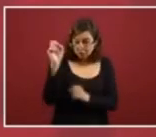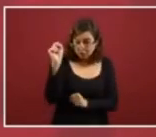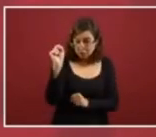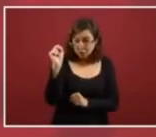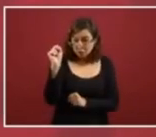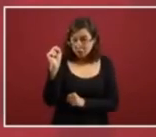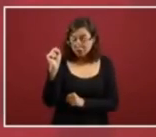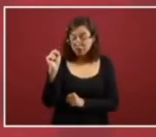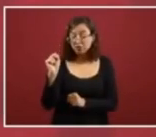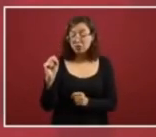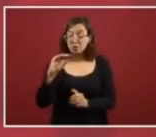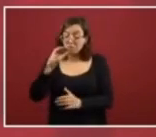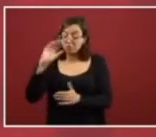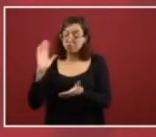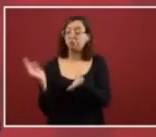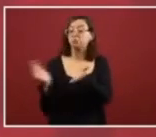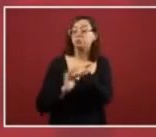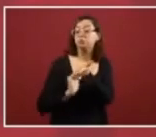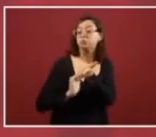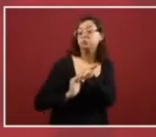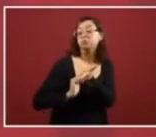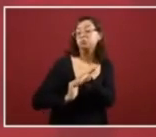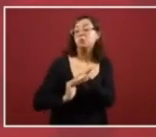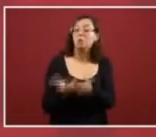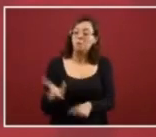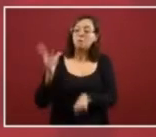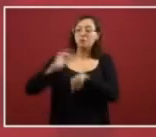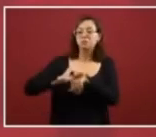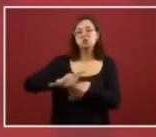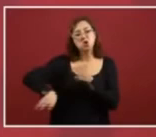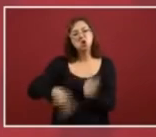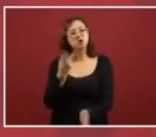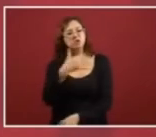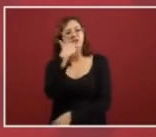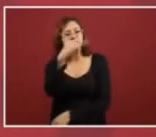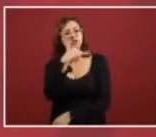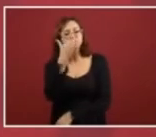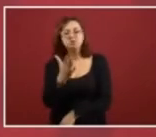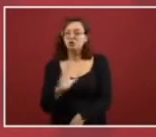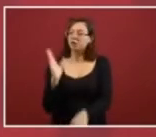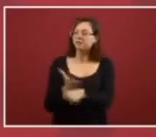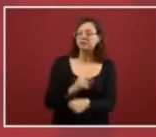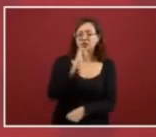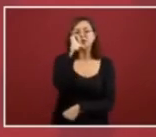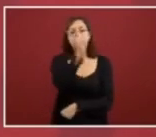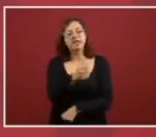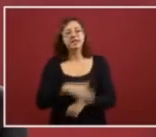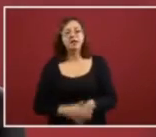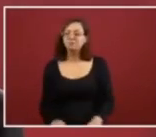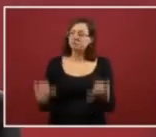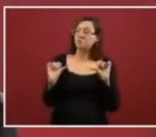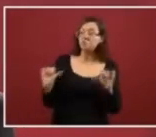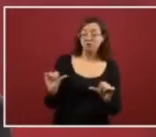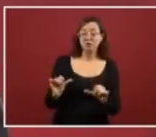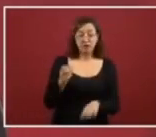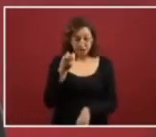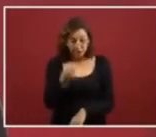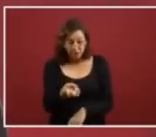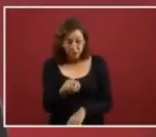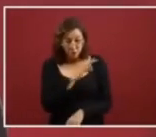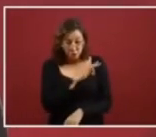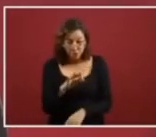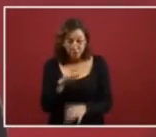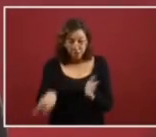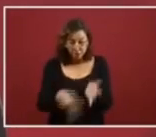the constitution? Para que so that they can siga habiendo impunidad, continue to have y para que impunity sigan robando, so they can continue to